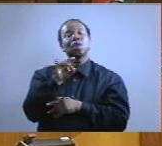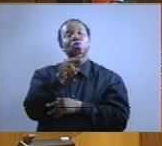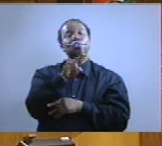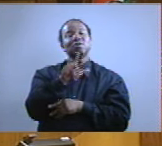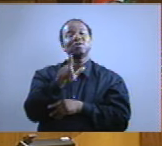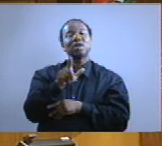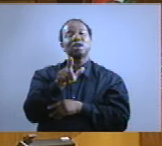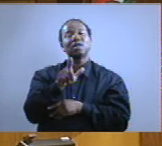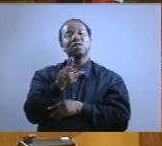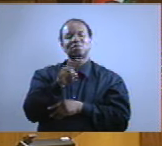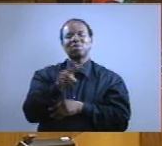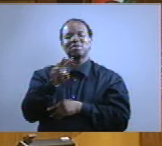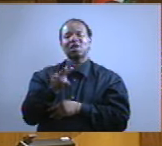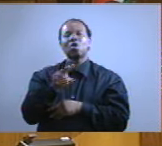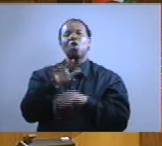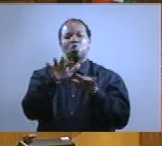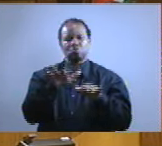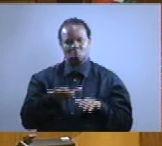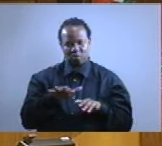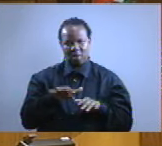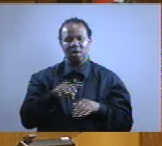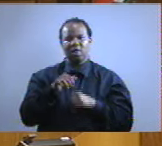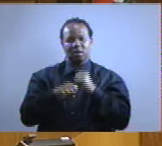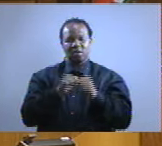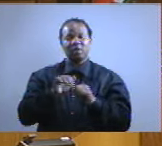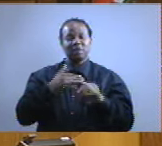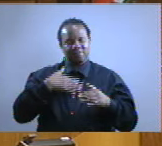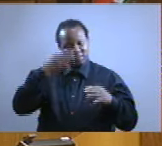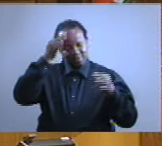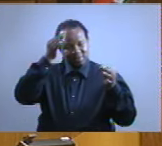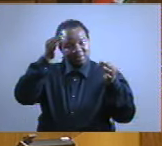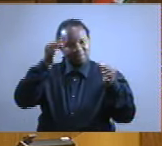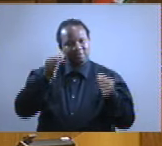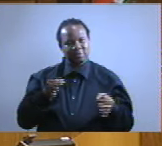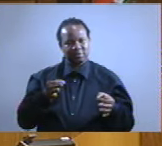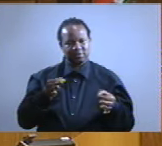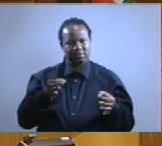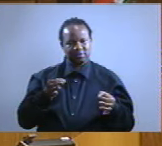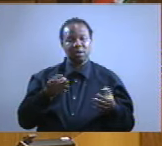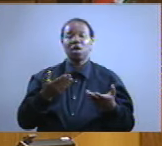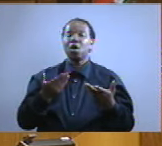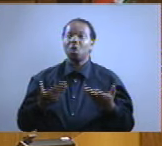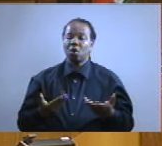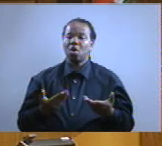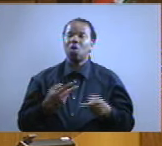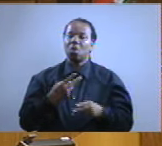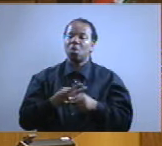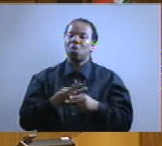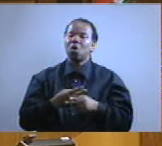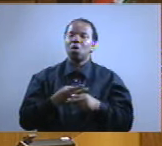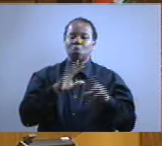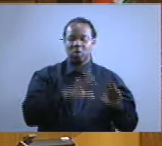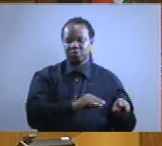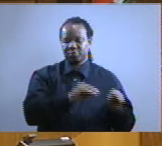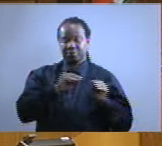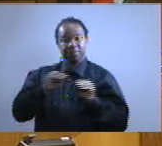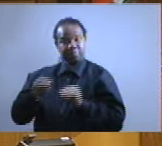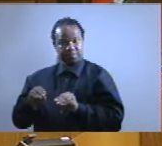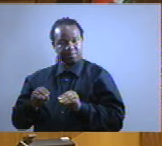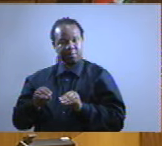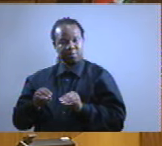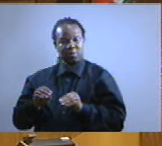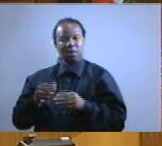October 2013, the decision of questions on the second reading was postponed.